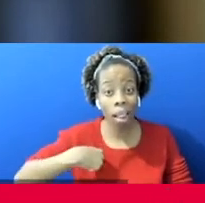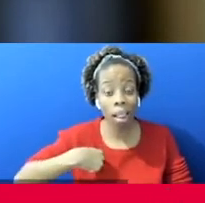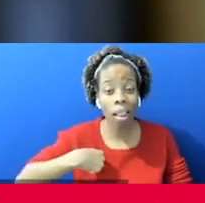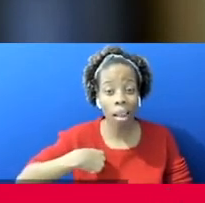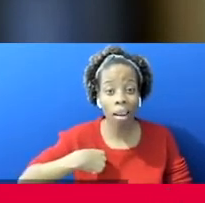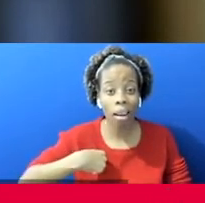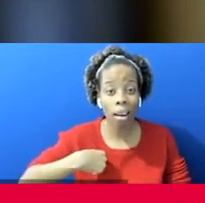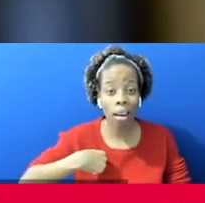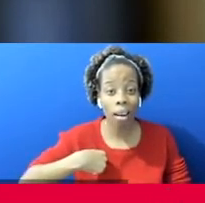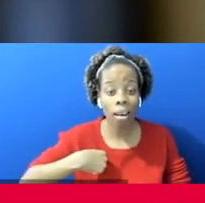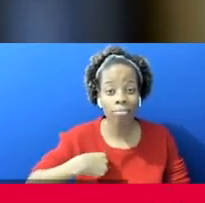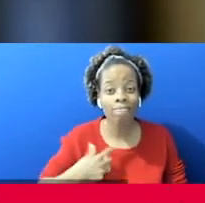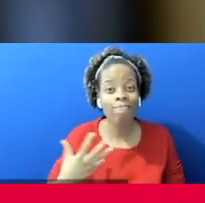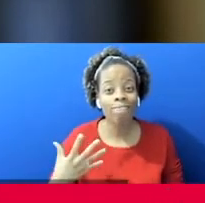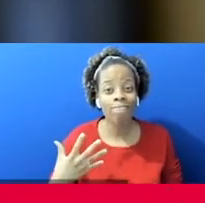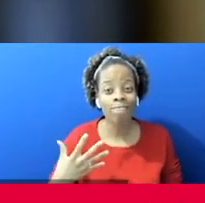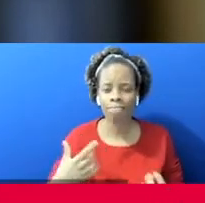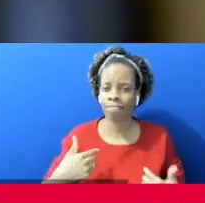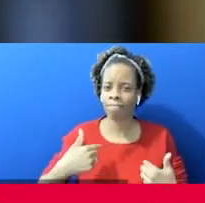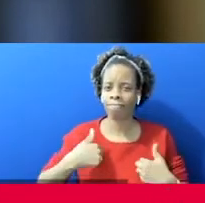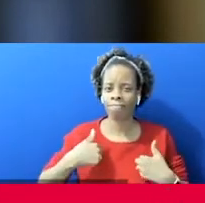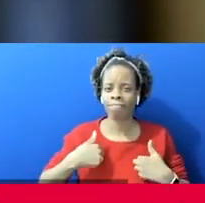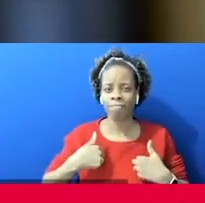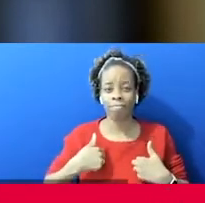our groups have to recognize